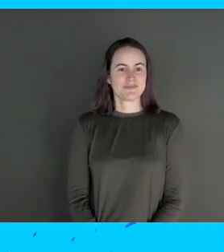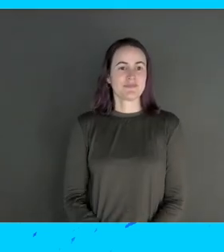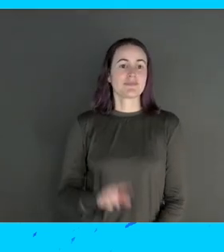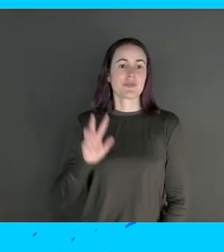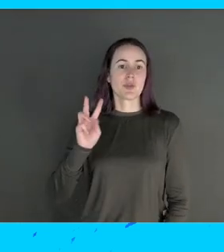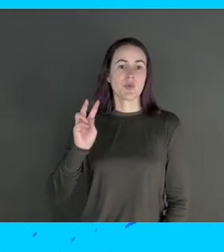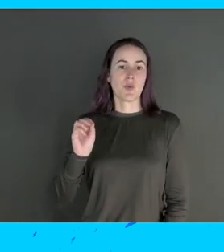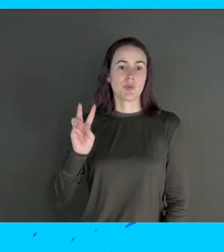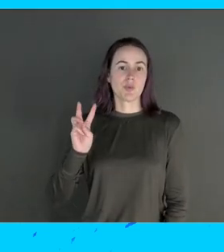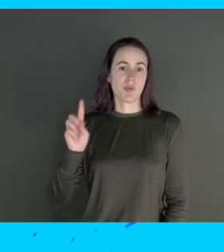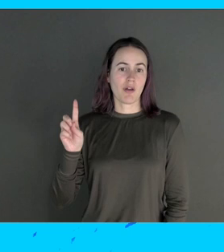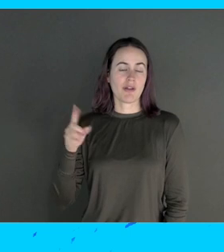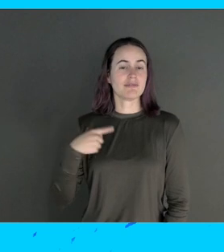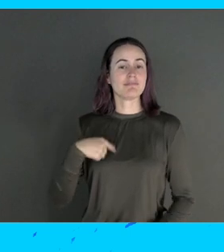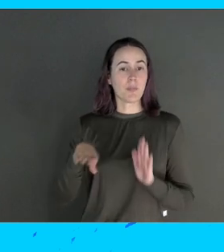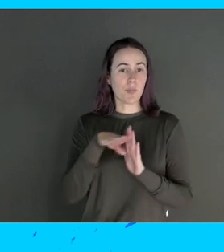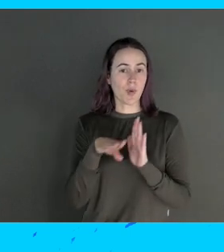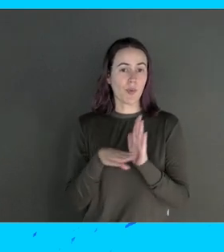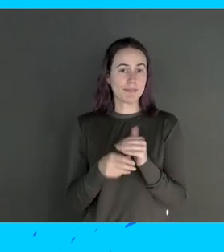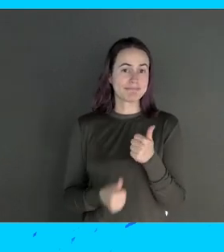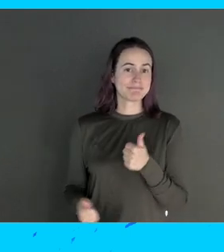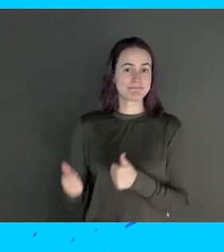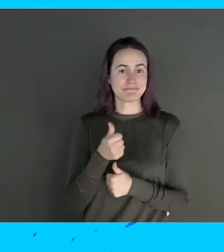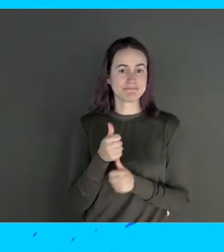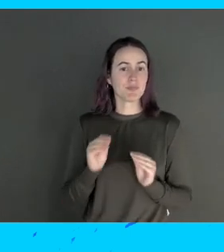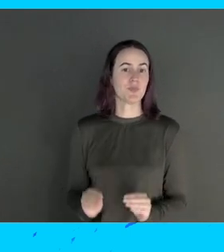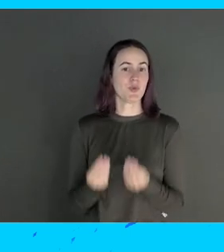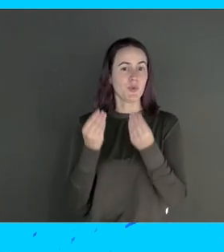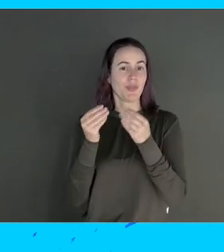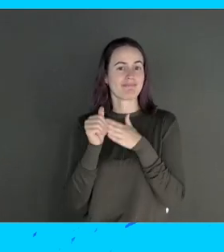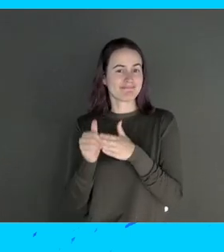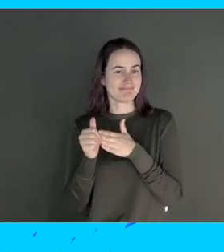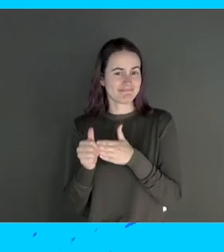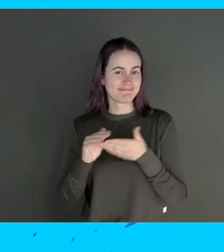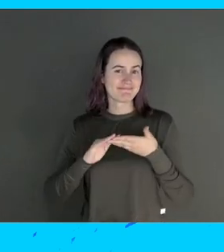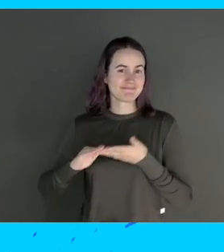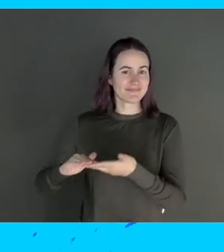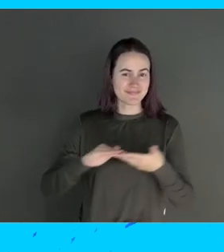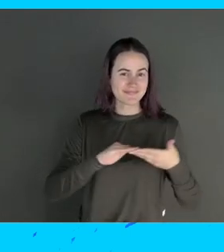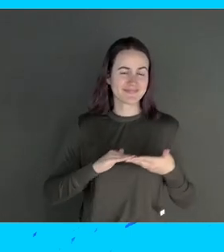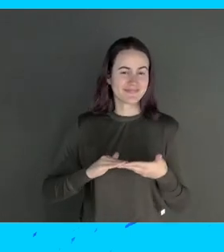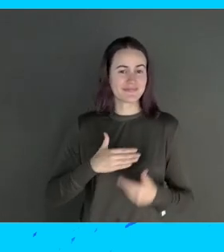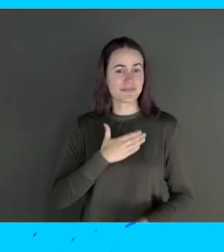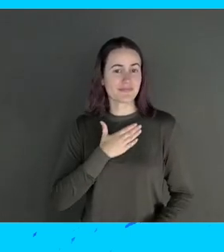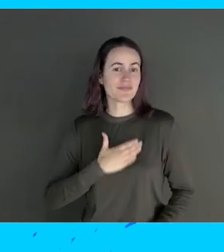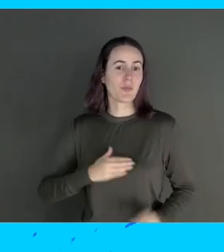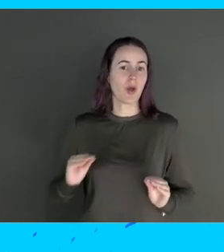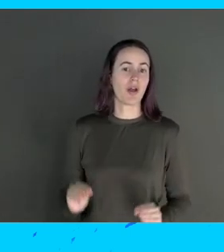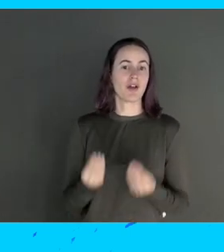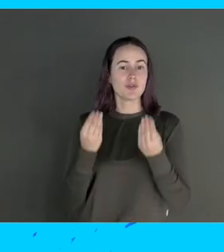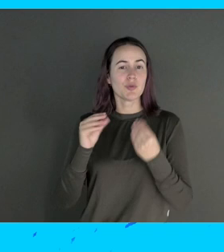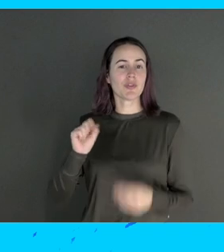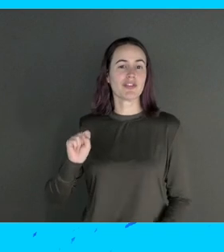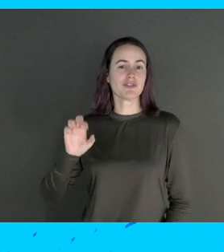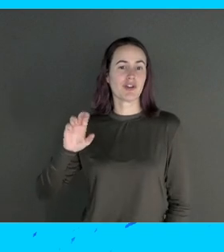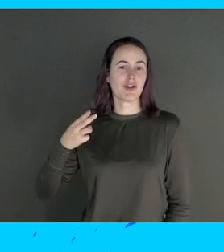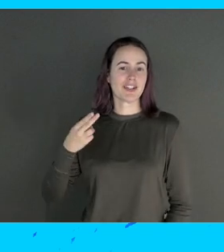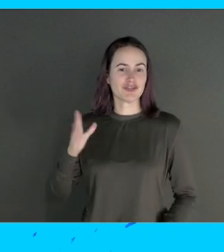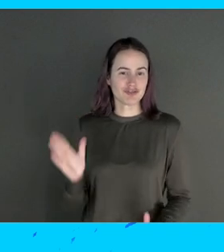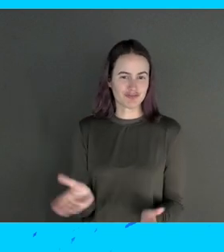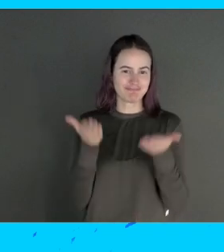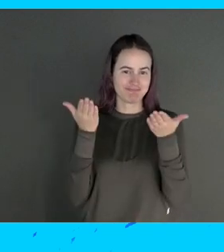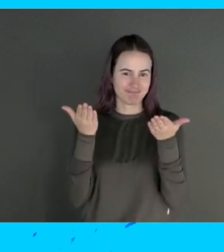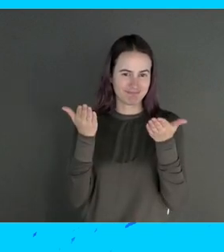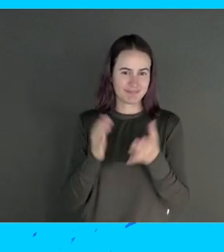program director at a youth-led organization that works to advance young people's sexual health and rights. I now use this platform